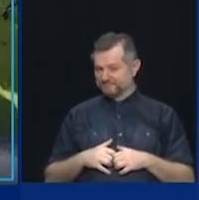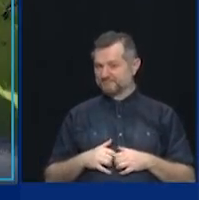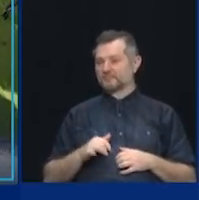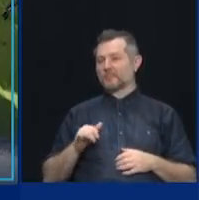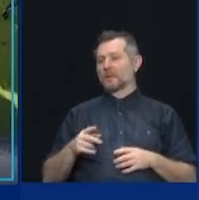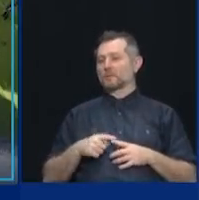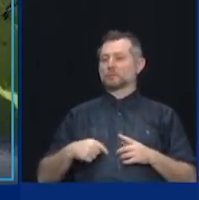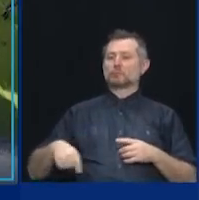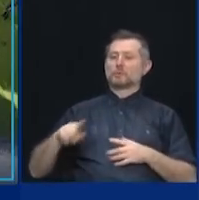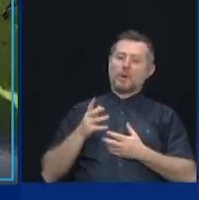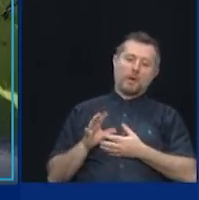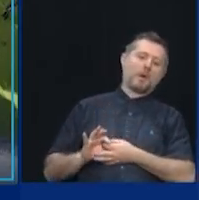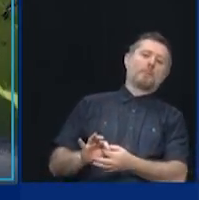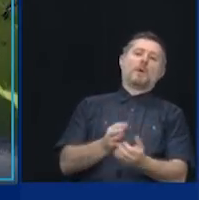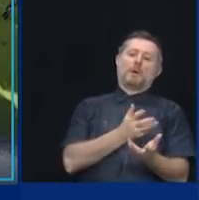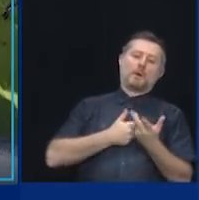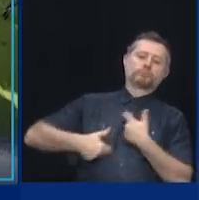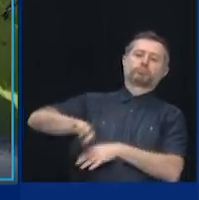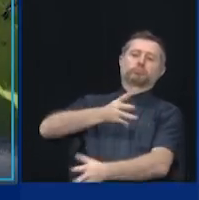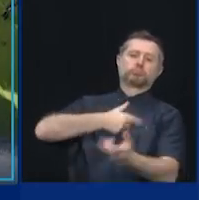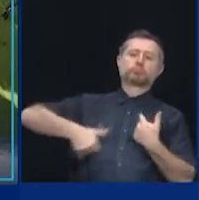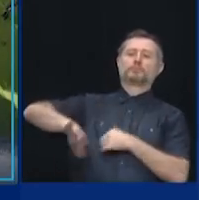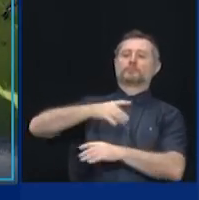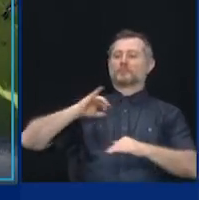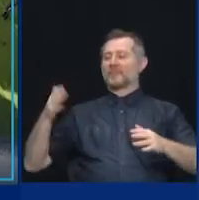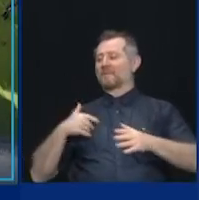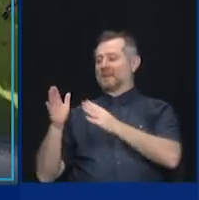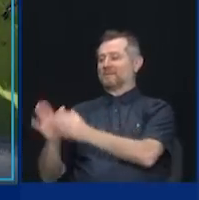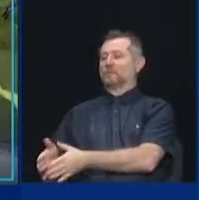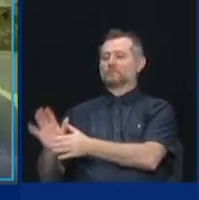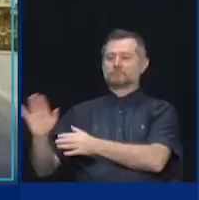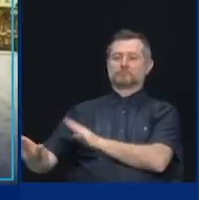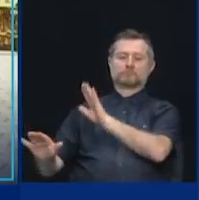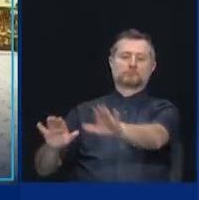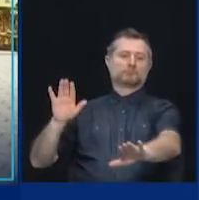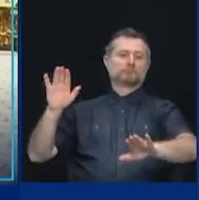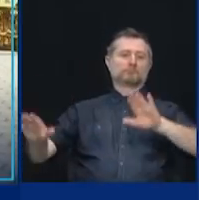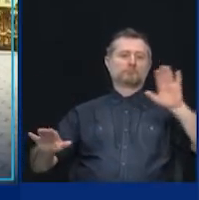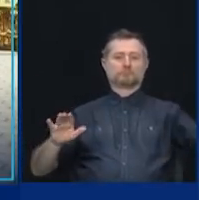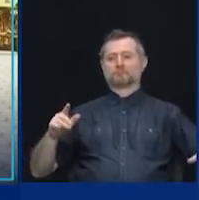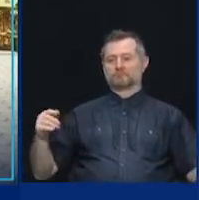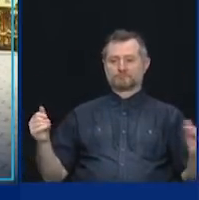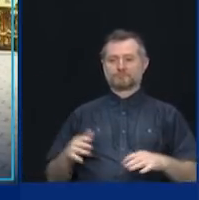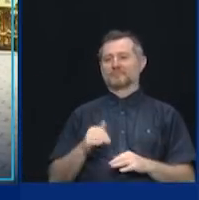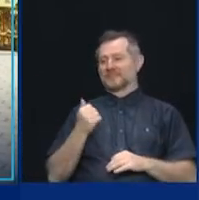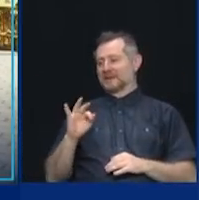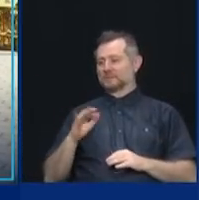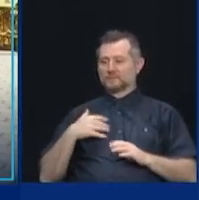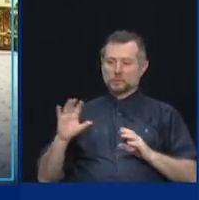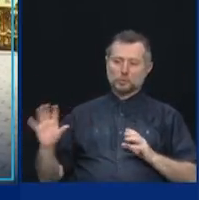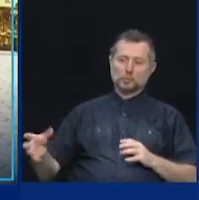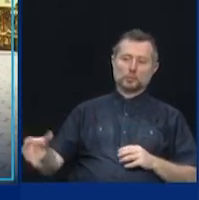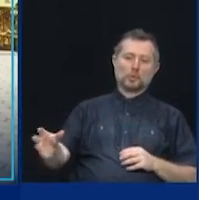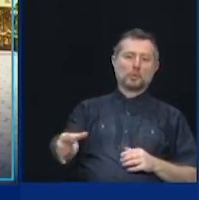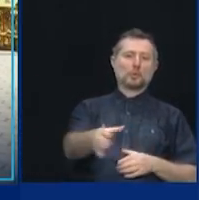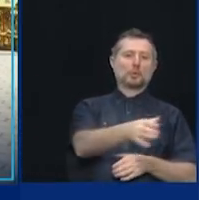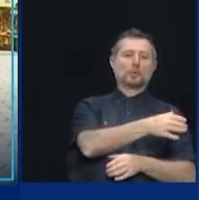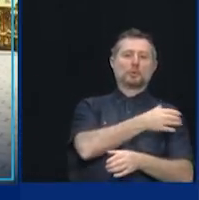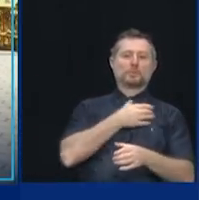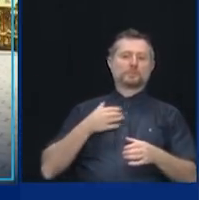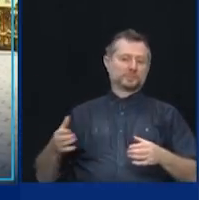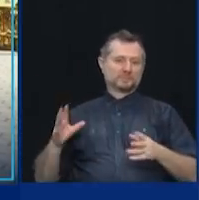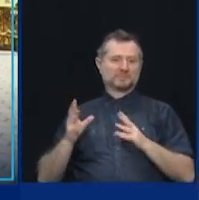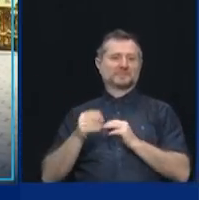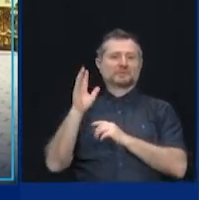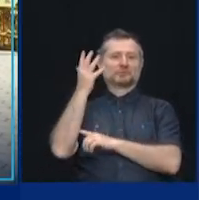circle, but still the individual contribution of the 19 groups. In the middle of the circle will